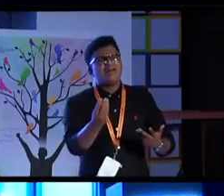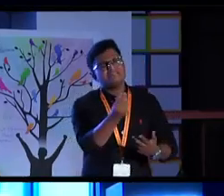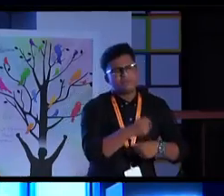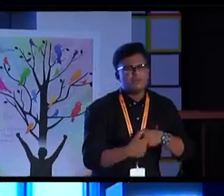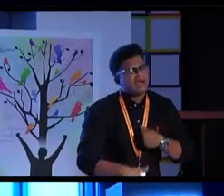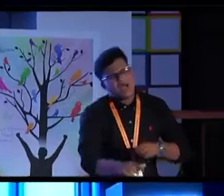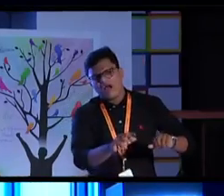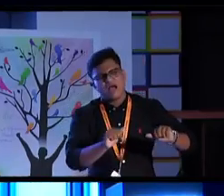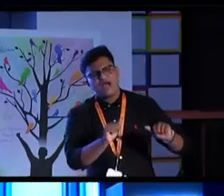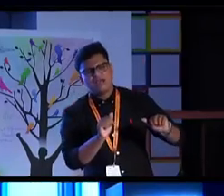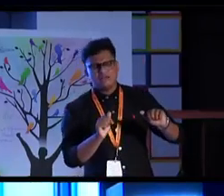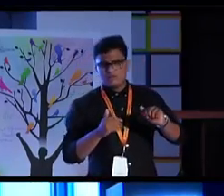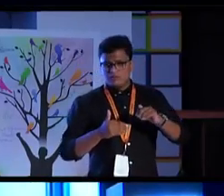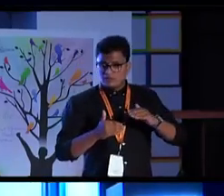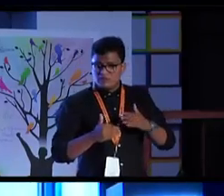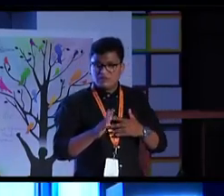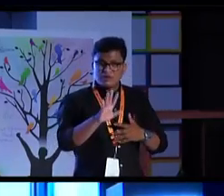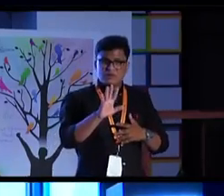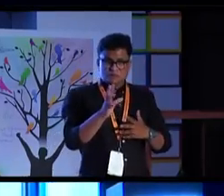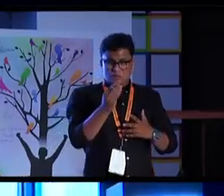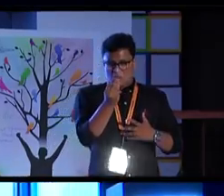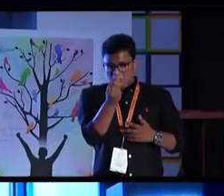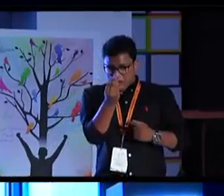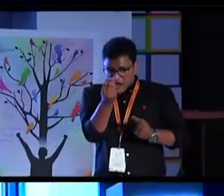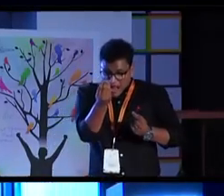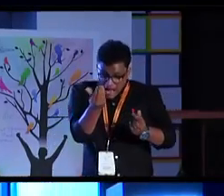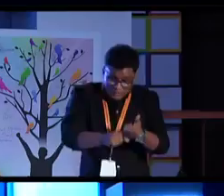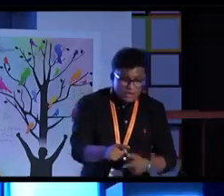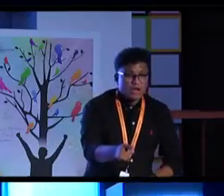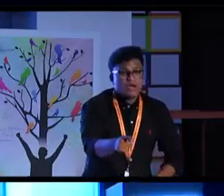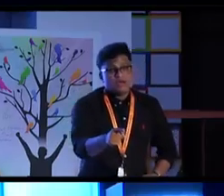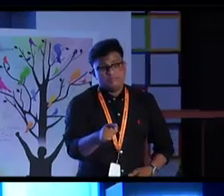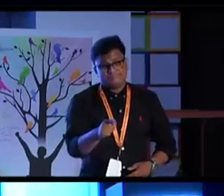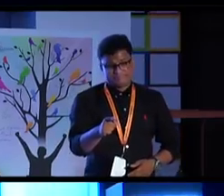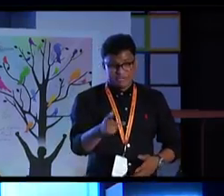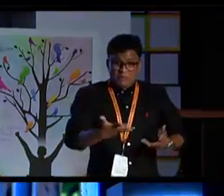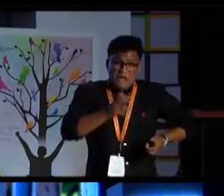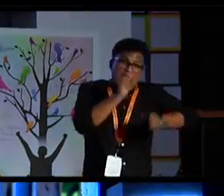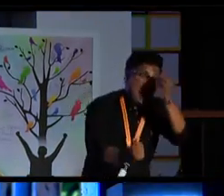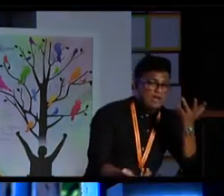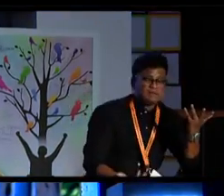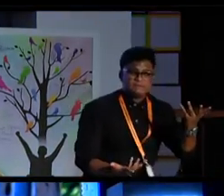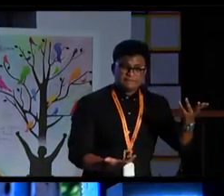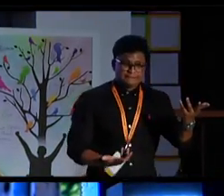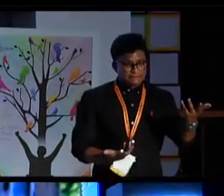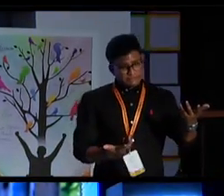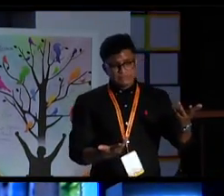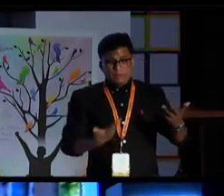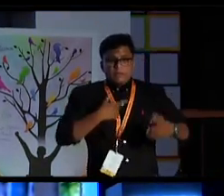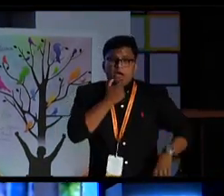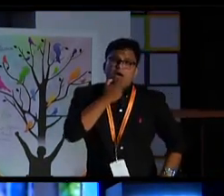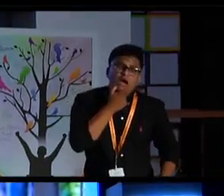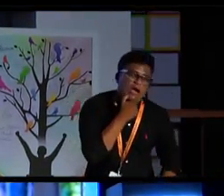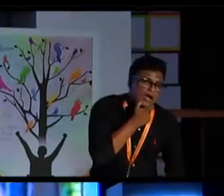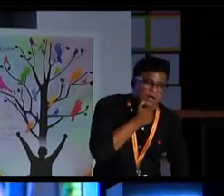a matter of one unfortunate moment where somebody meets with the accident, or even due to aging,